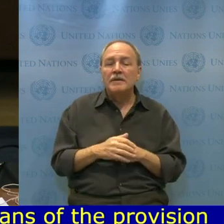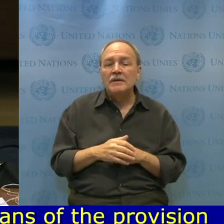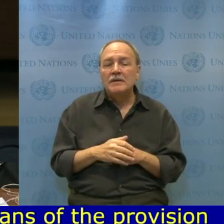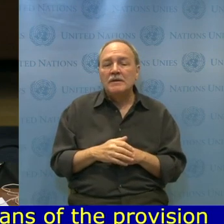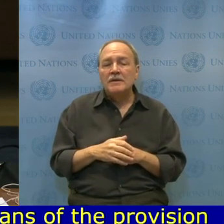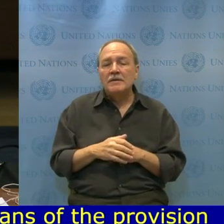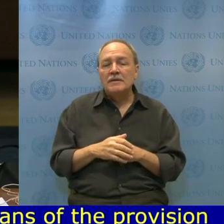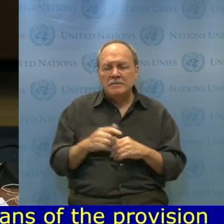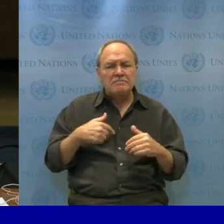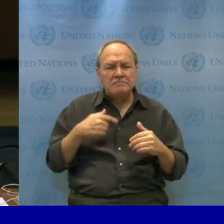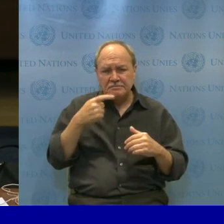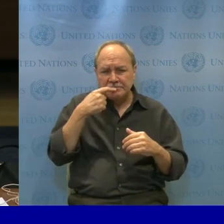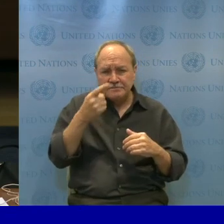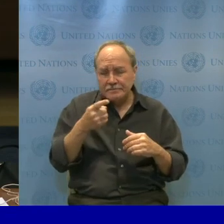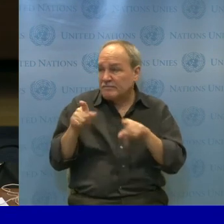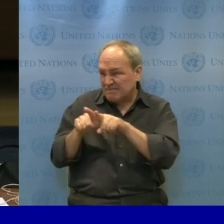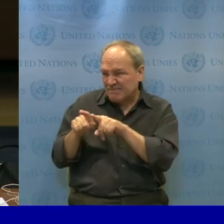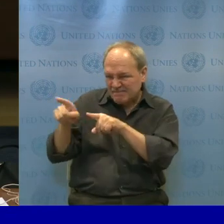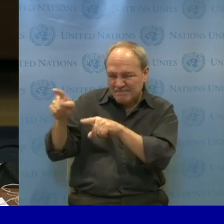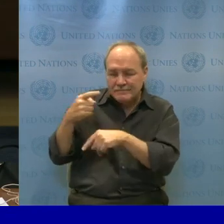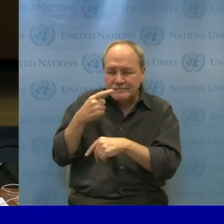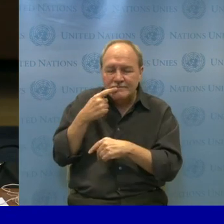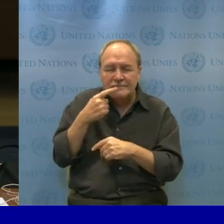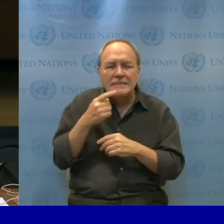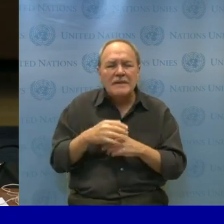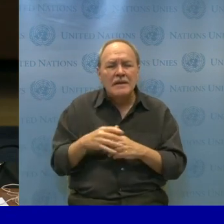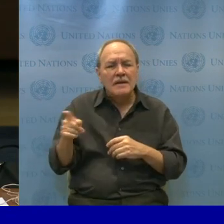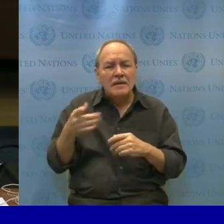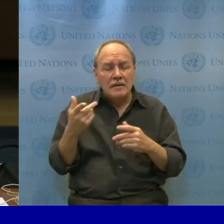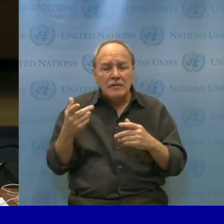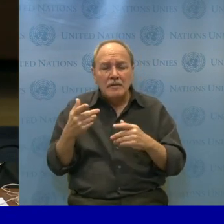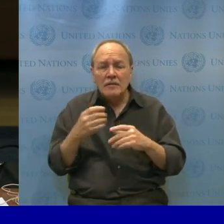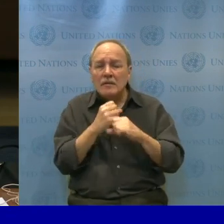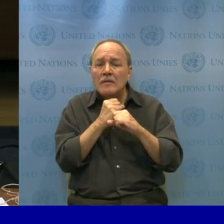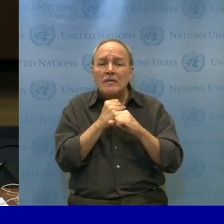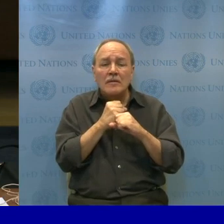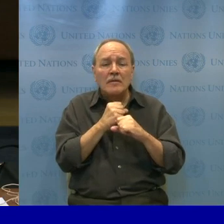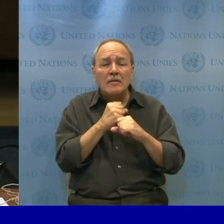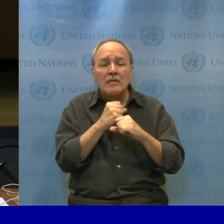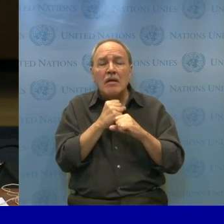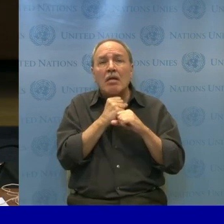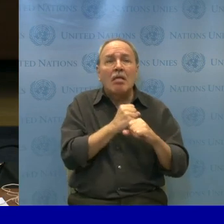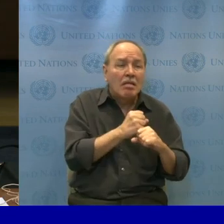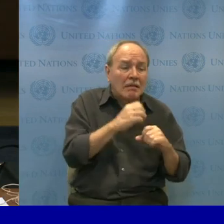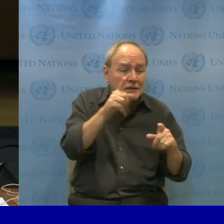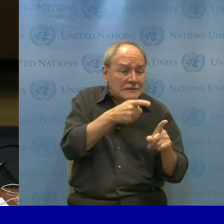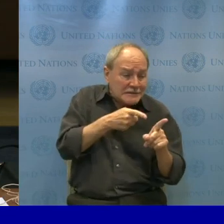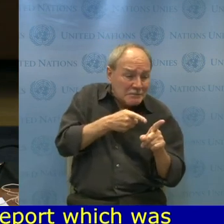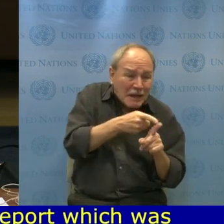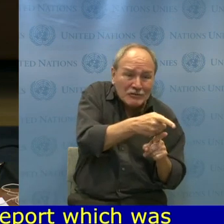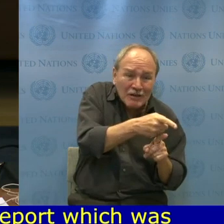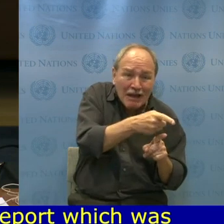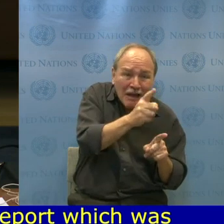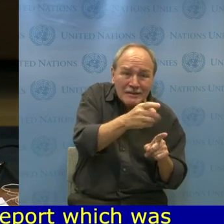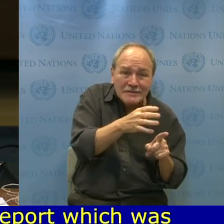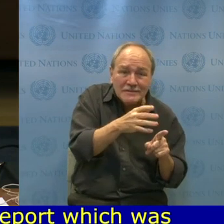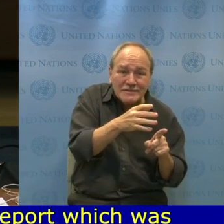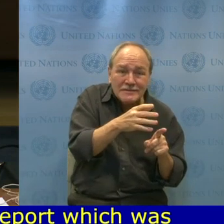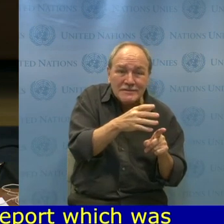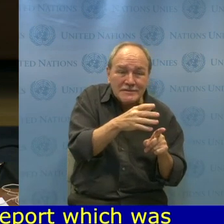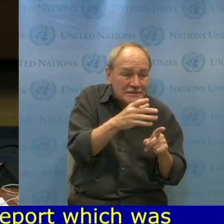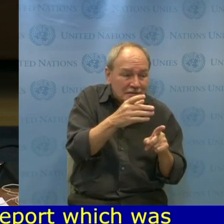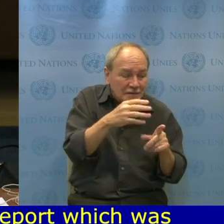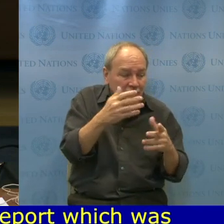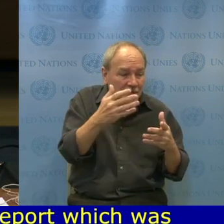excessive dependency on specialized care can discourage the use of primary care.